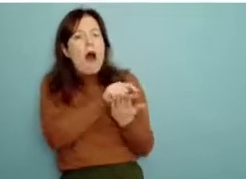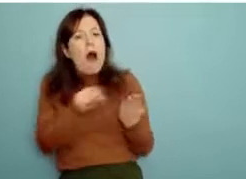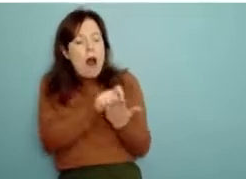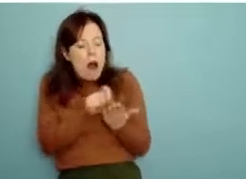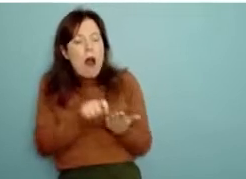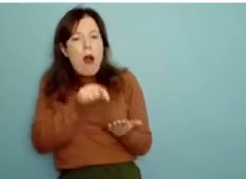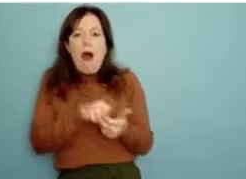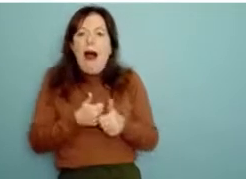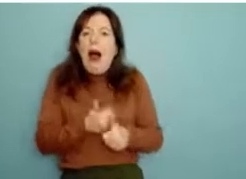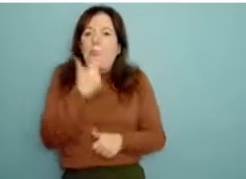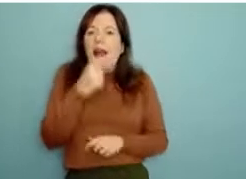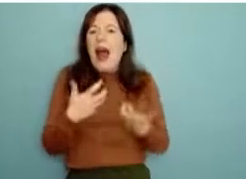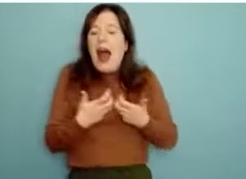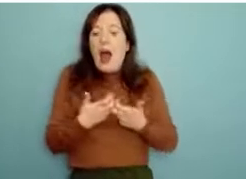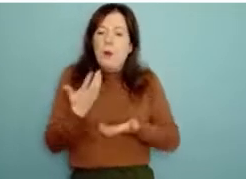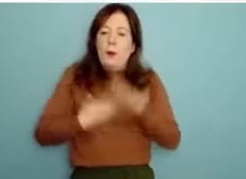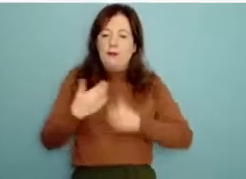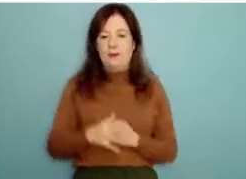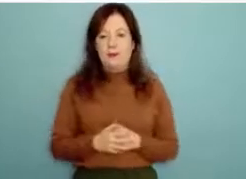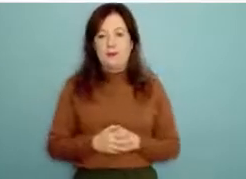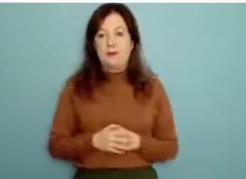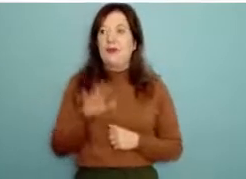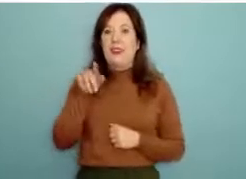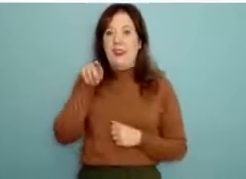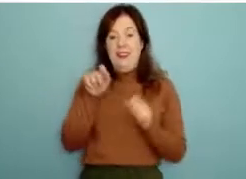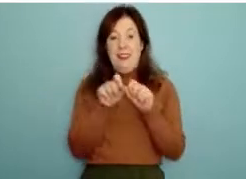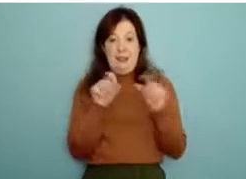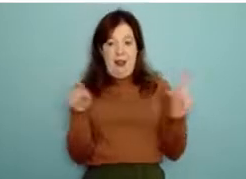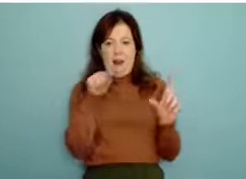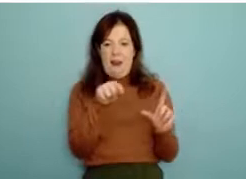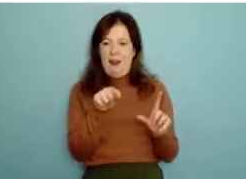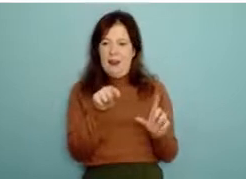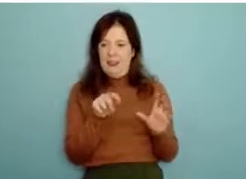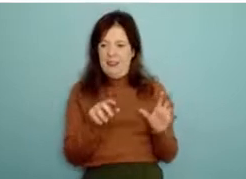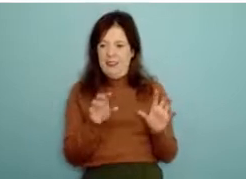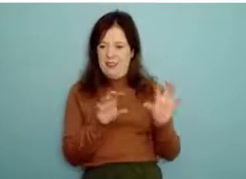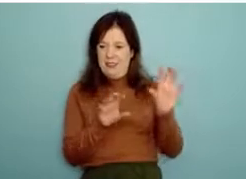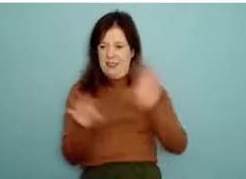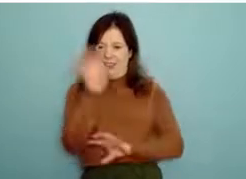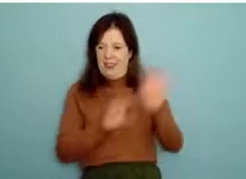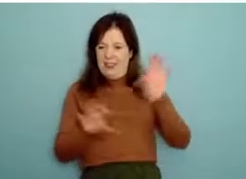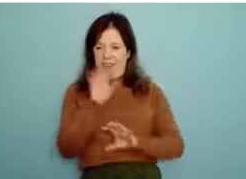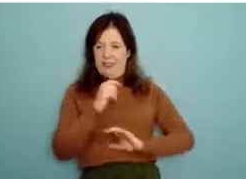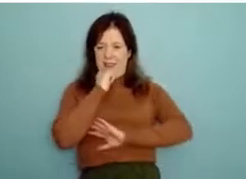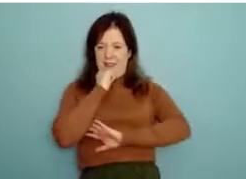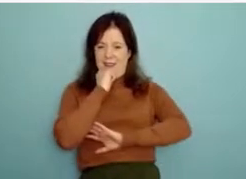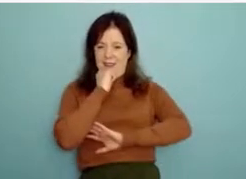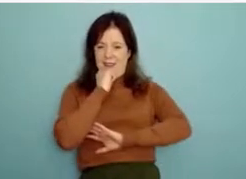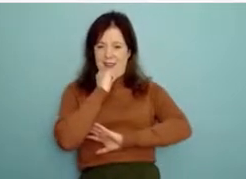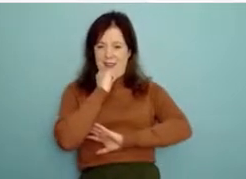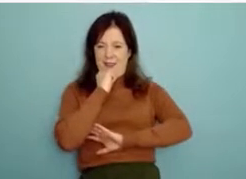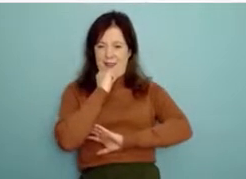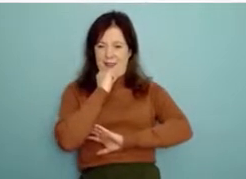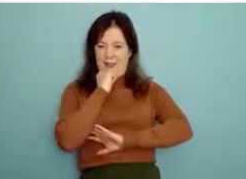Yeah, I mean, this slide actually looks like a real strange juxtaposition when you first look at it. What